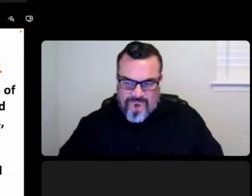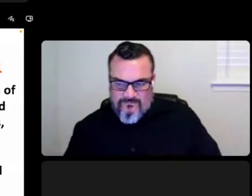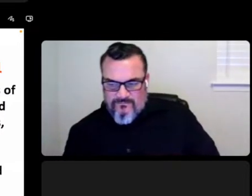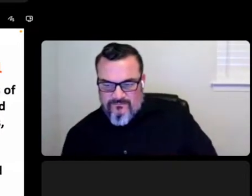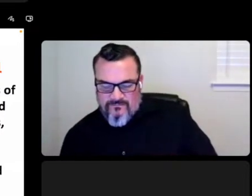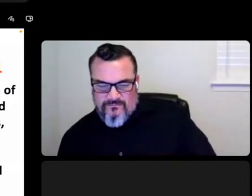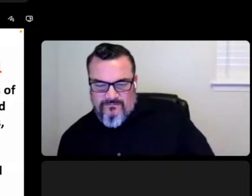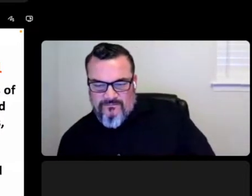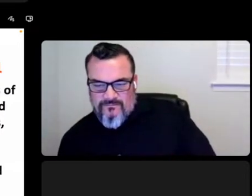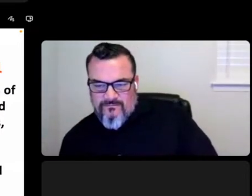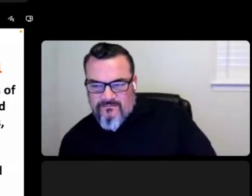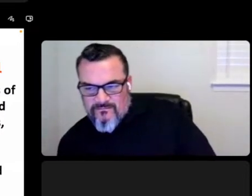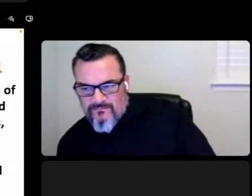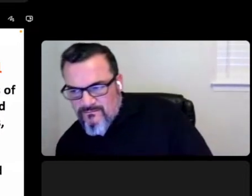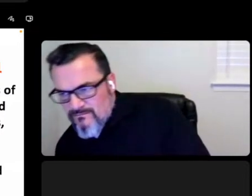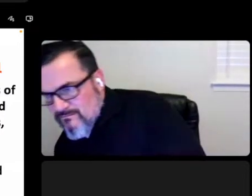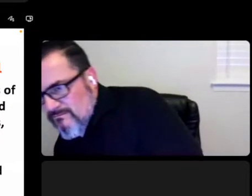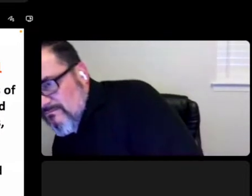Yeah.